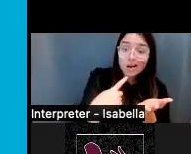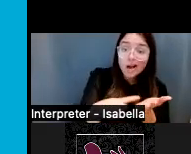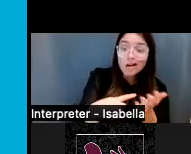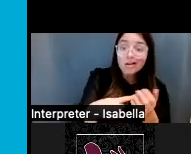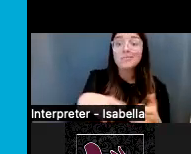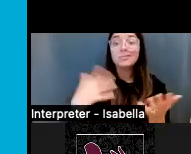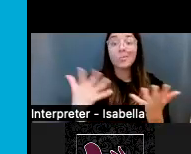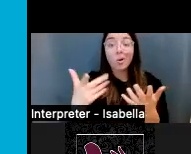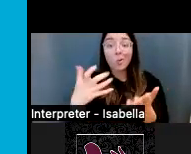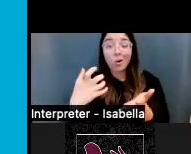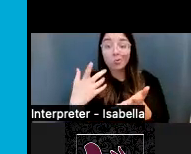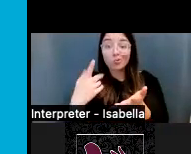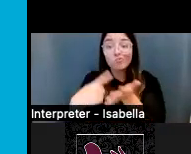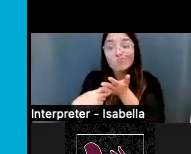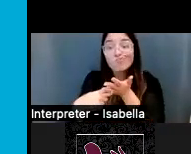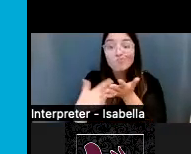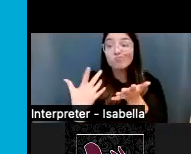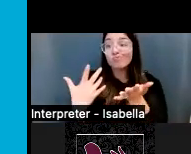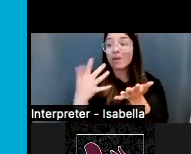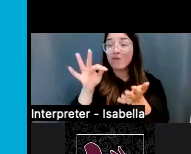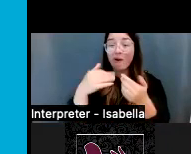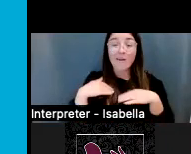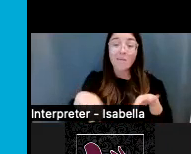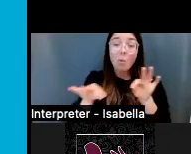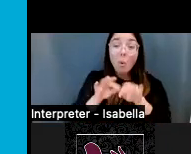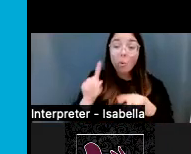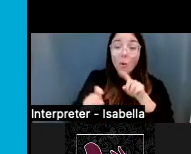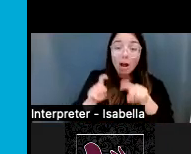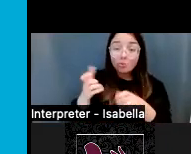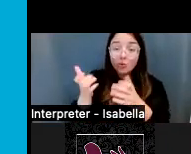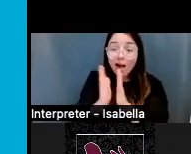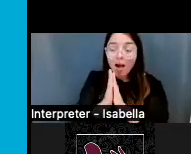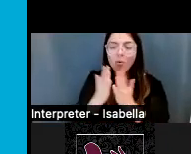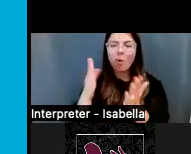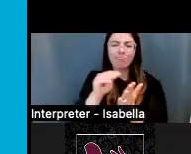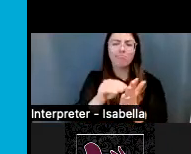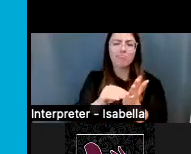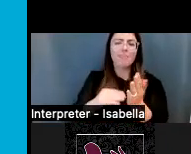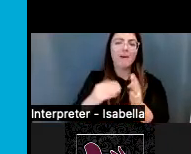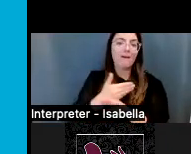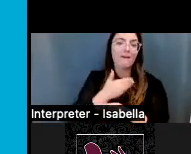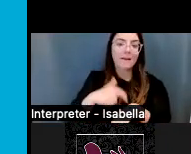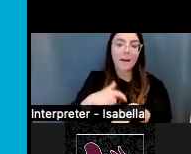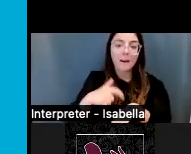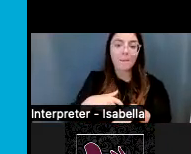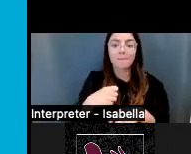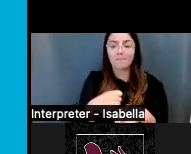there are any really important questions that you want to ask, you could write a list ahead of time and make sure that, you know, you're prepared to go through all of those questions with your counselor. So